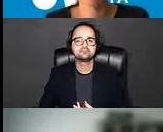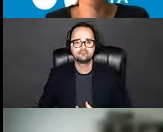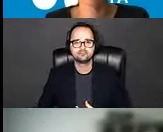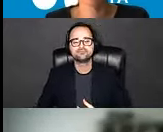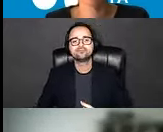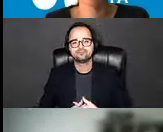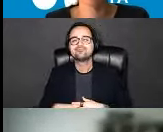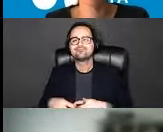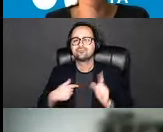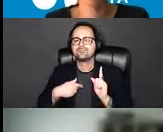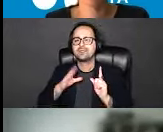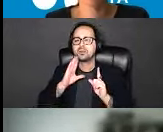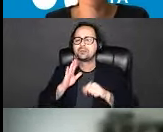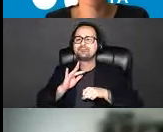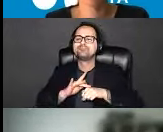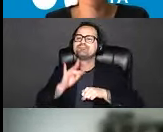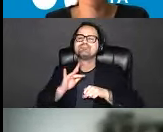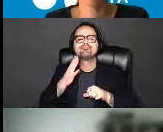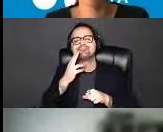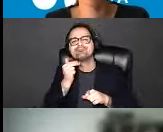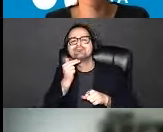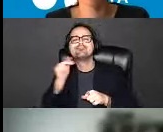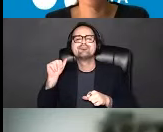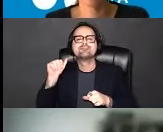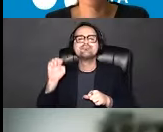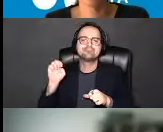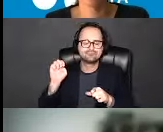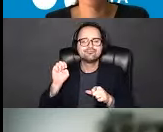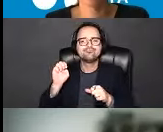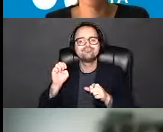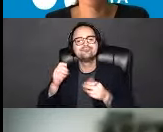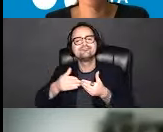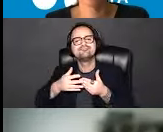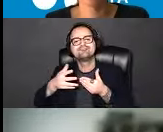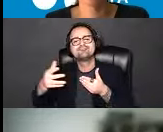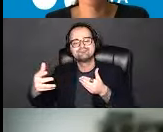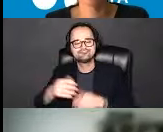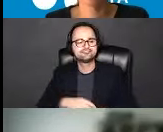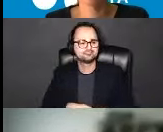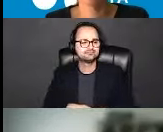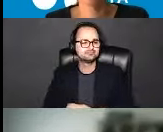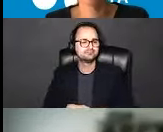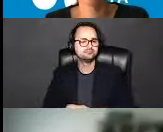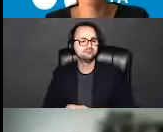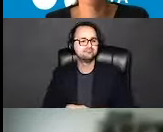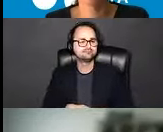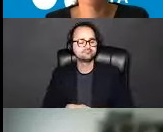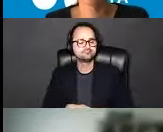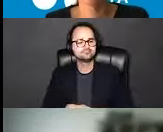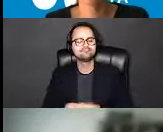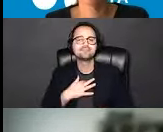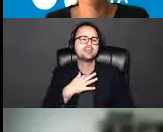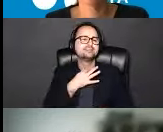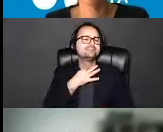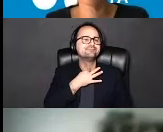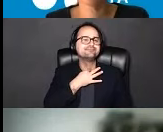on ACEs a little bit further, even than what I did a moment ago. And we just want to see, get